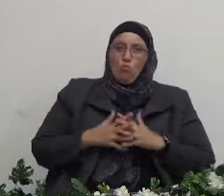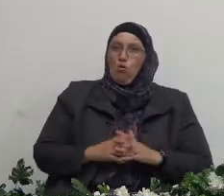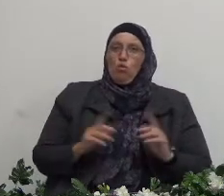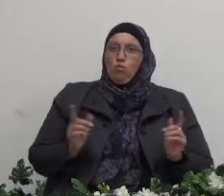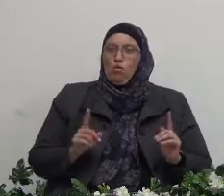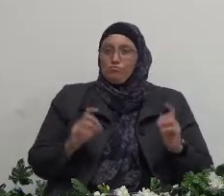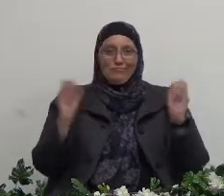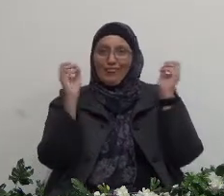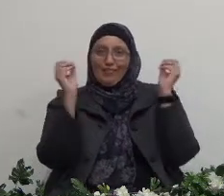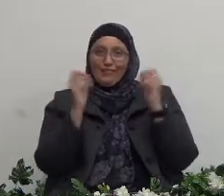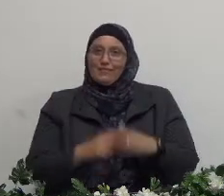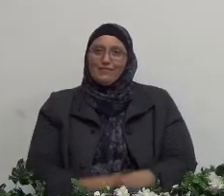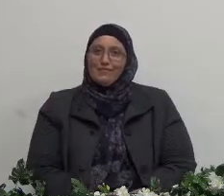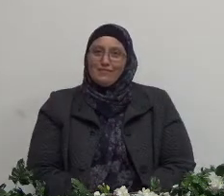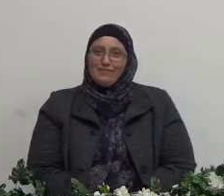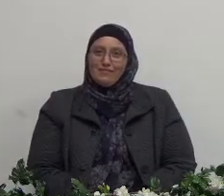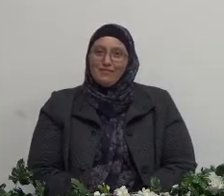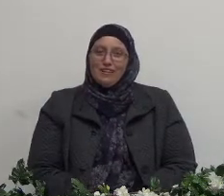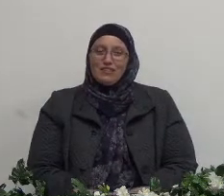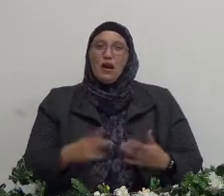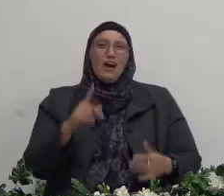Likewise, if my fasting